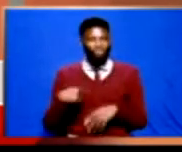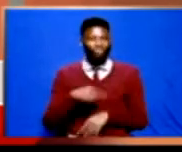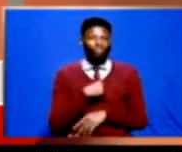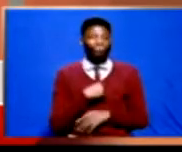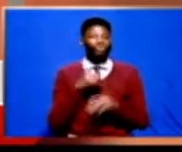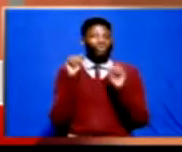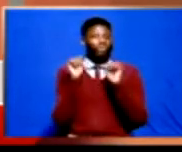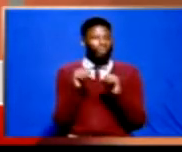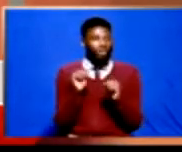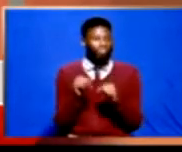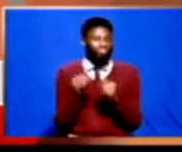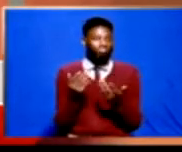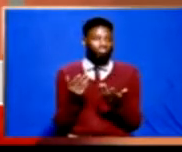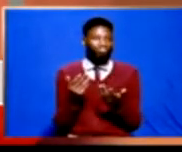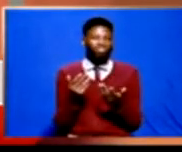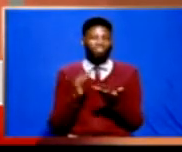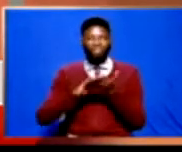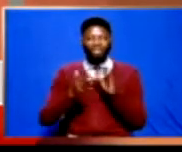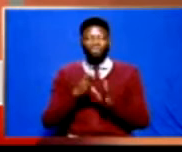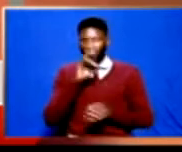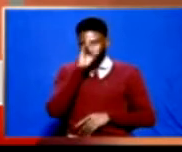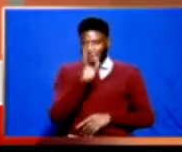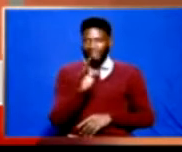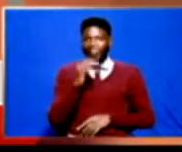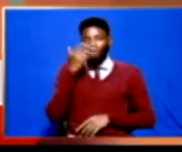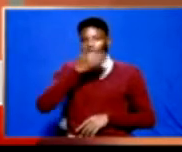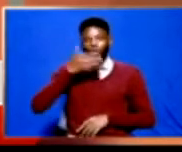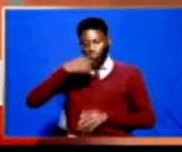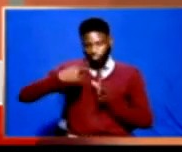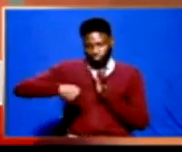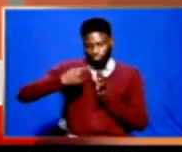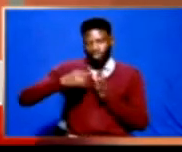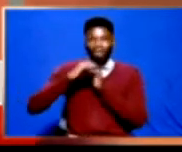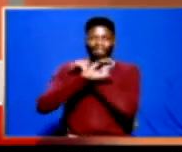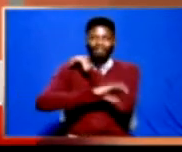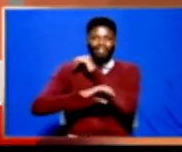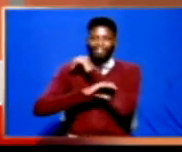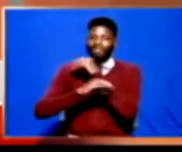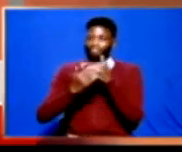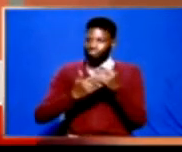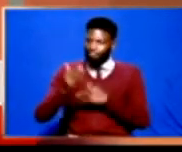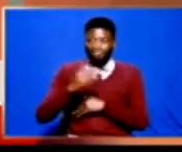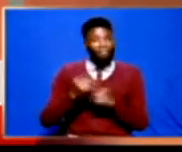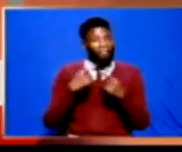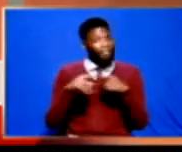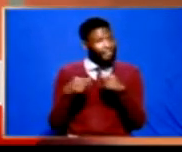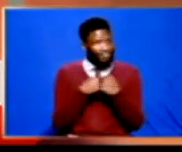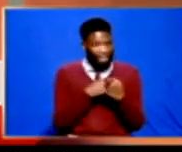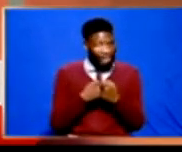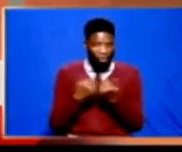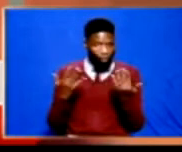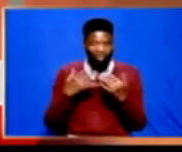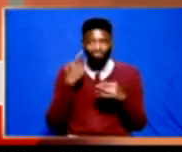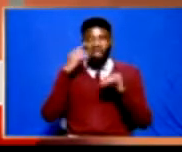to take to become a serious oil producer going forward. The only challenge, of course, when you look at the way the world is going, is